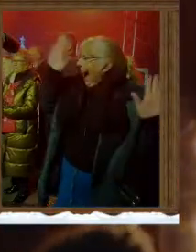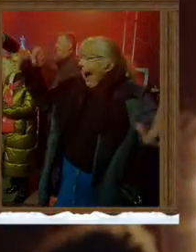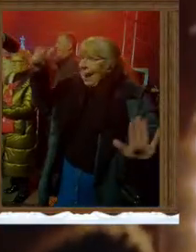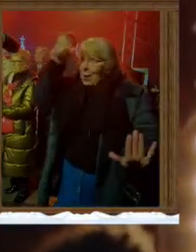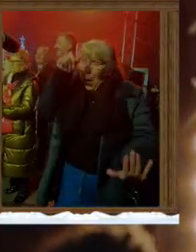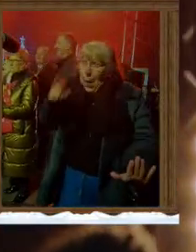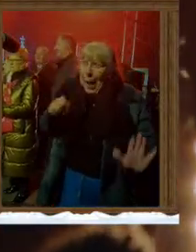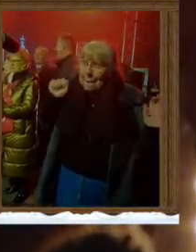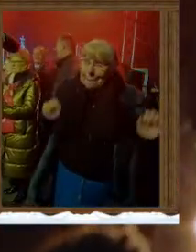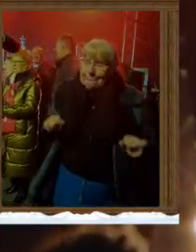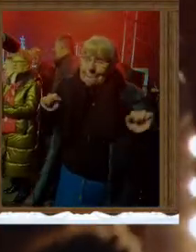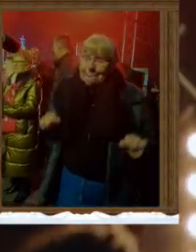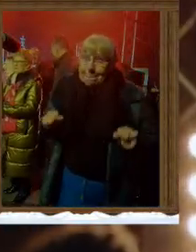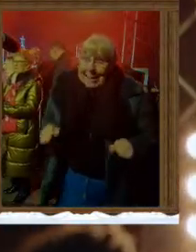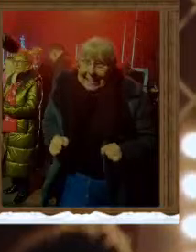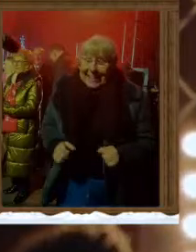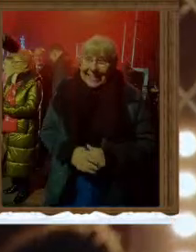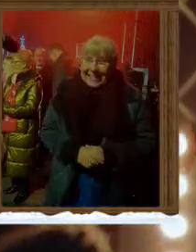know him.